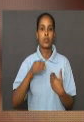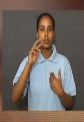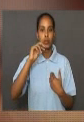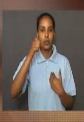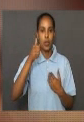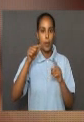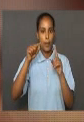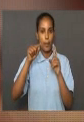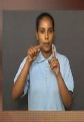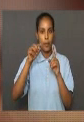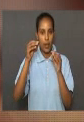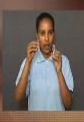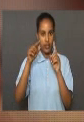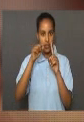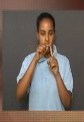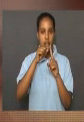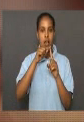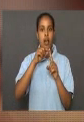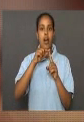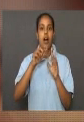sodium plus ions,